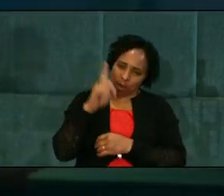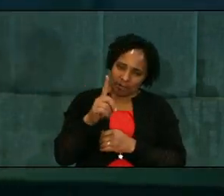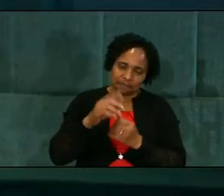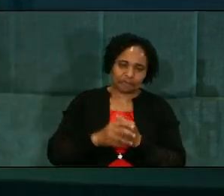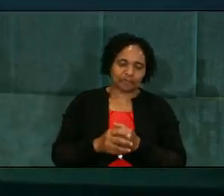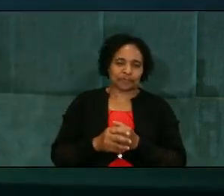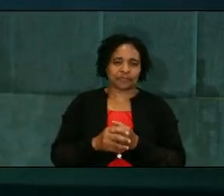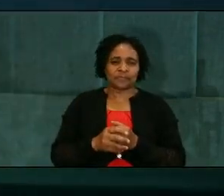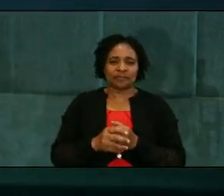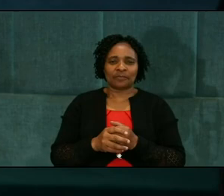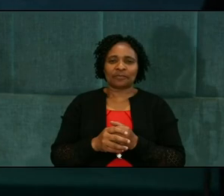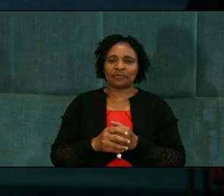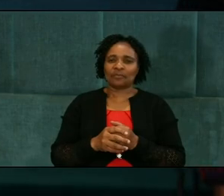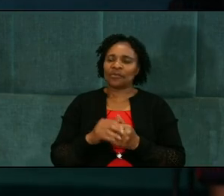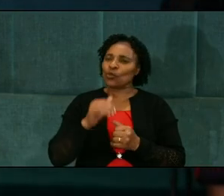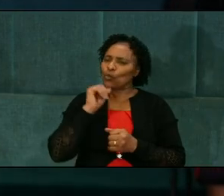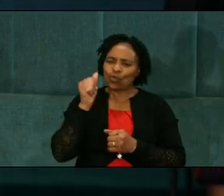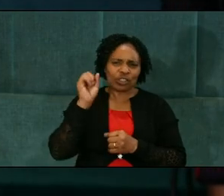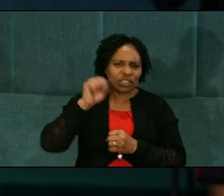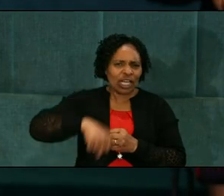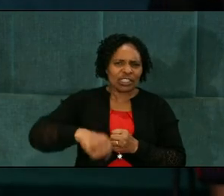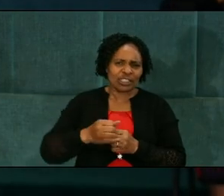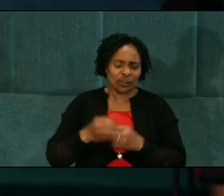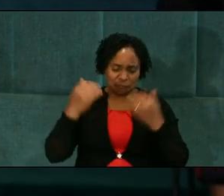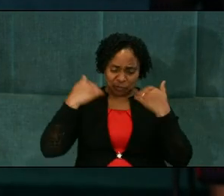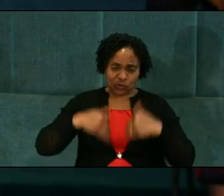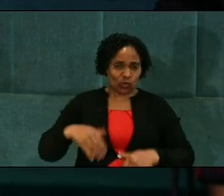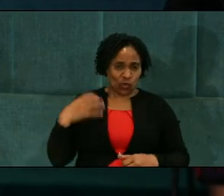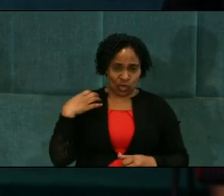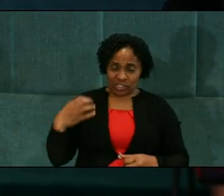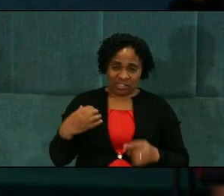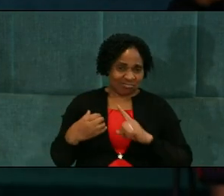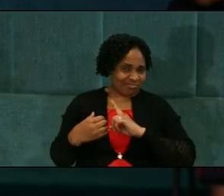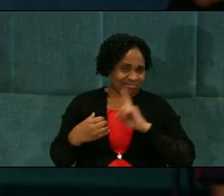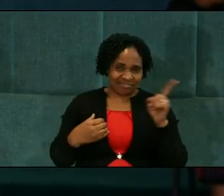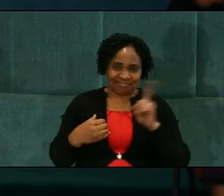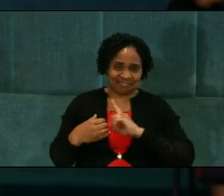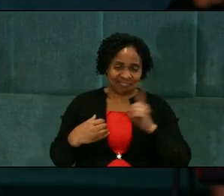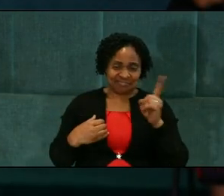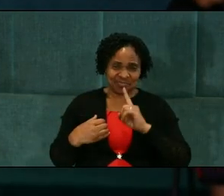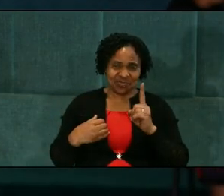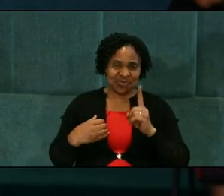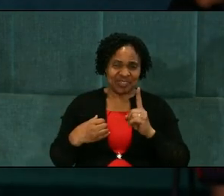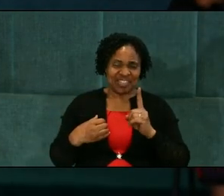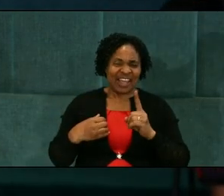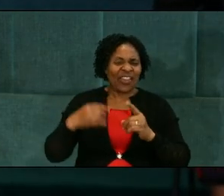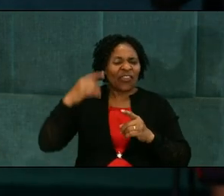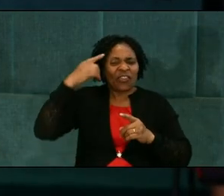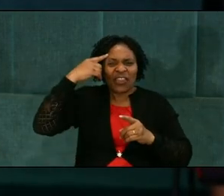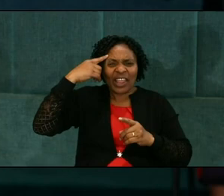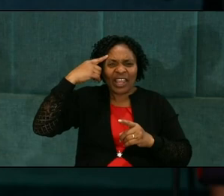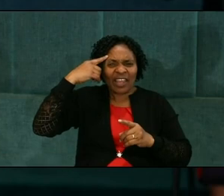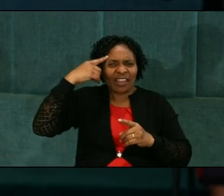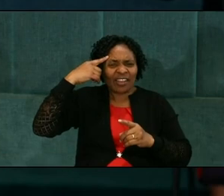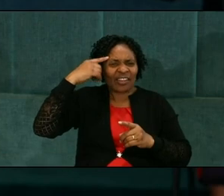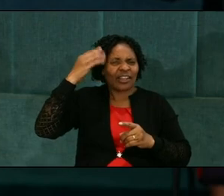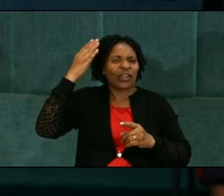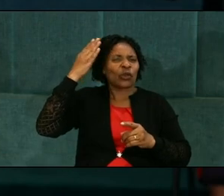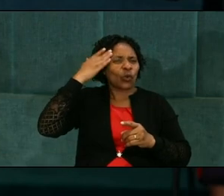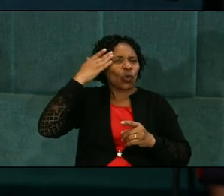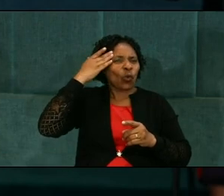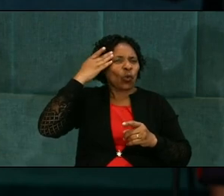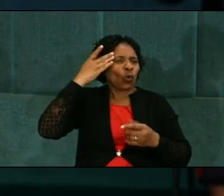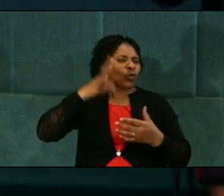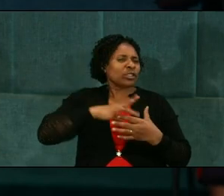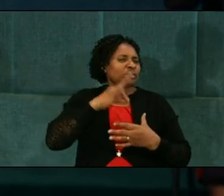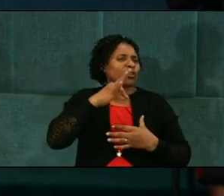way, it's not just physical richness. They think they're also